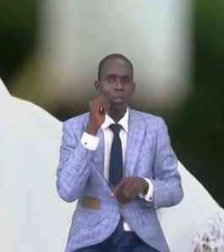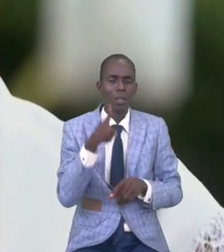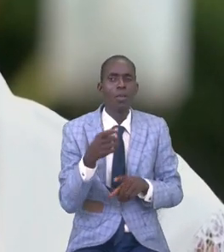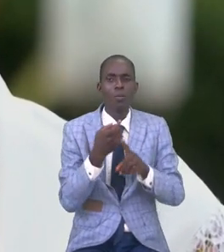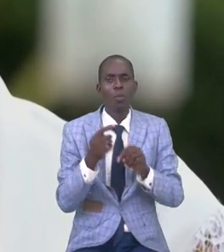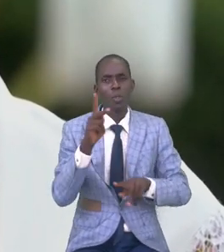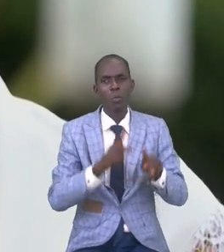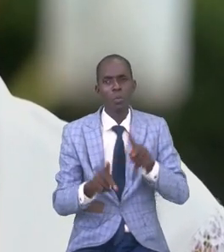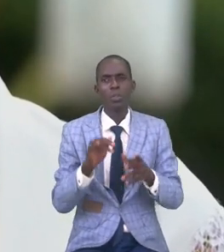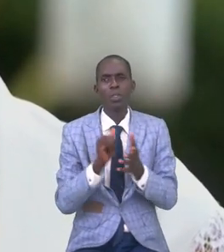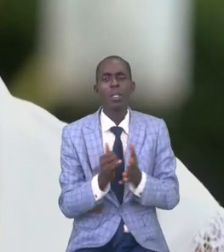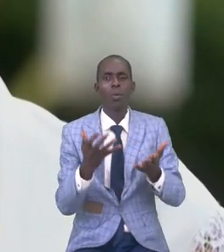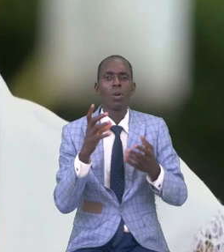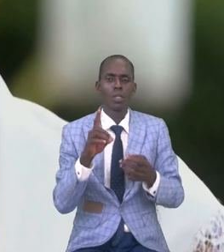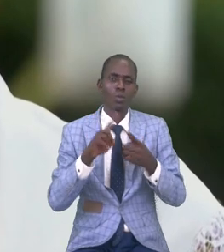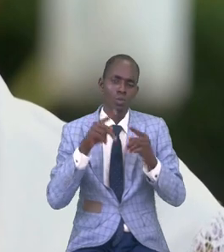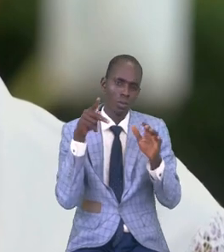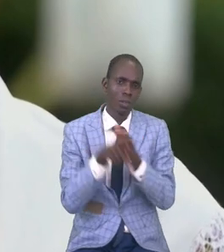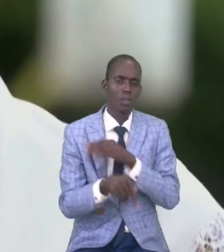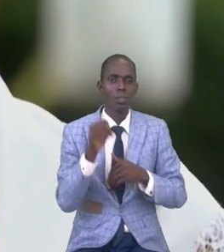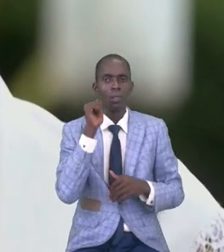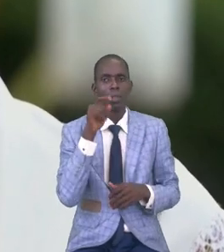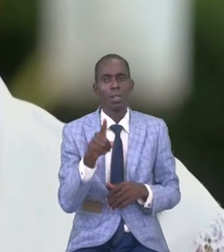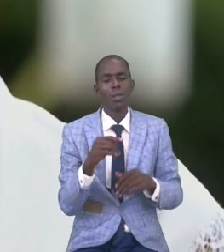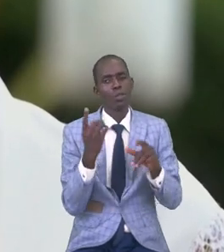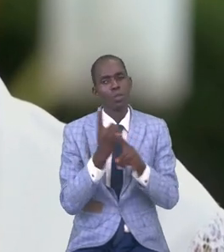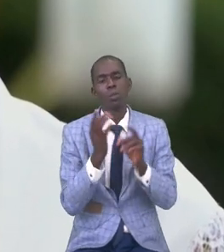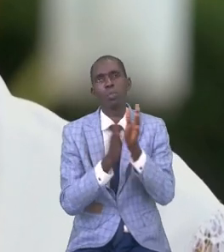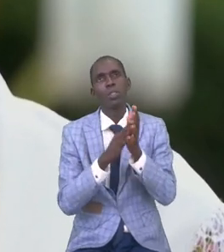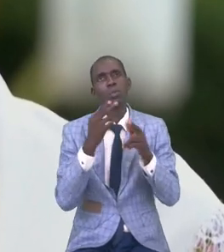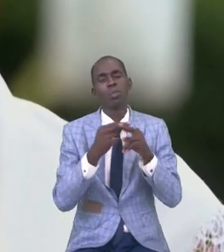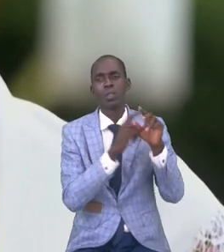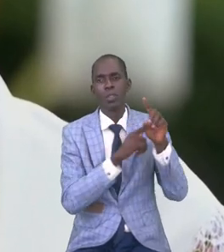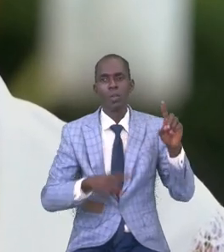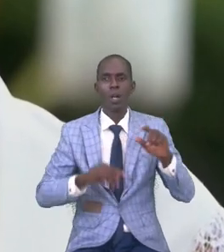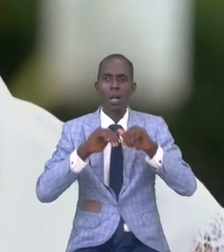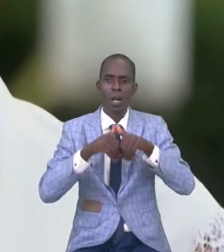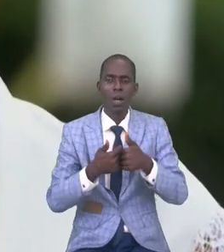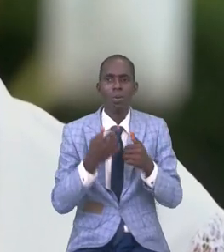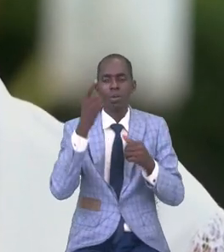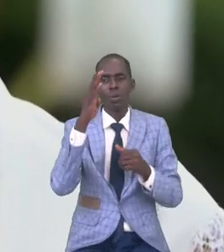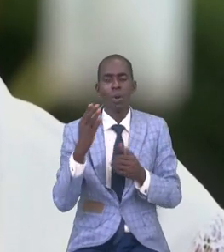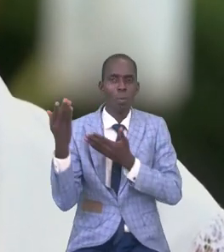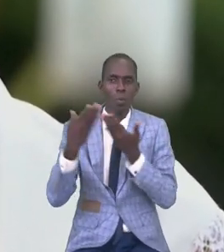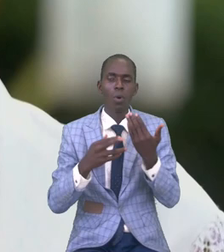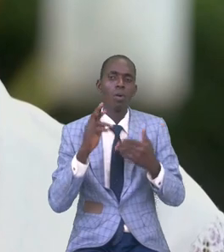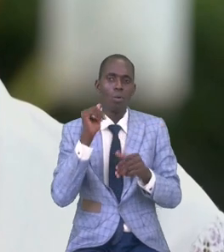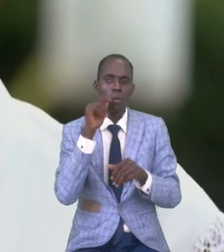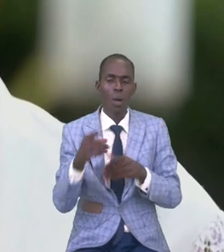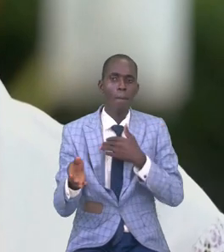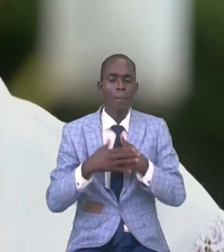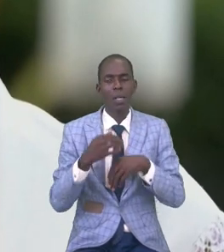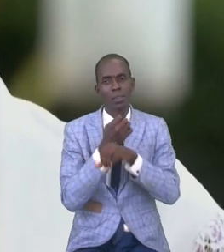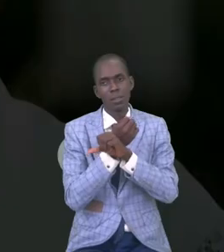people that wanted to kill me. I just praise the Lord for my life, for how he brought me back safe and sound to my parents.